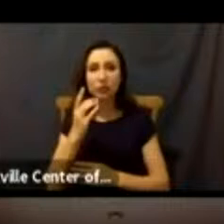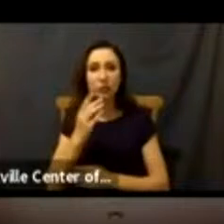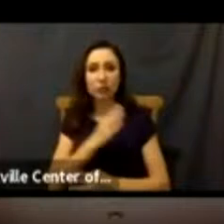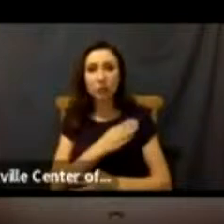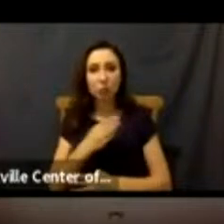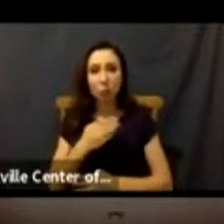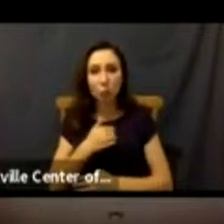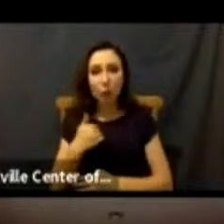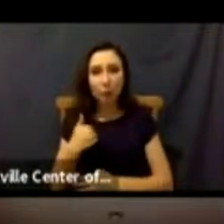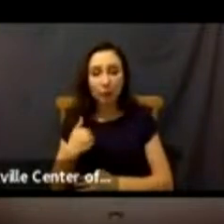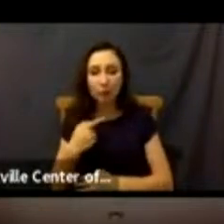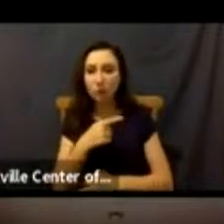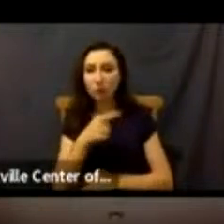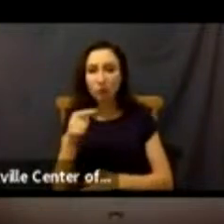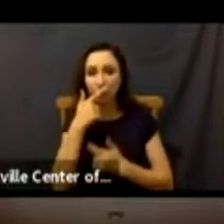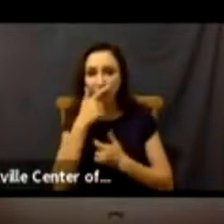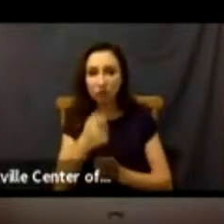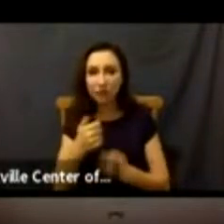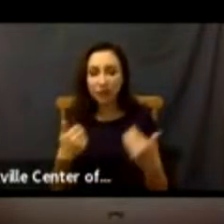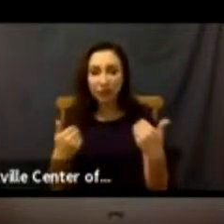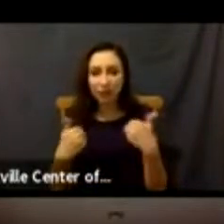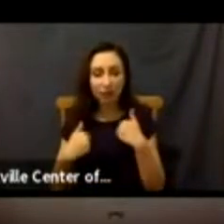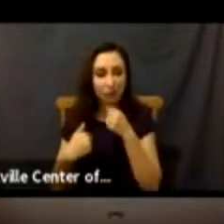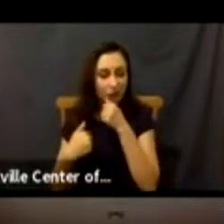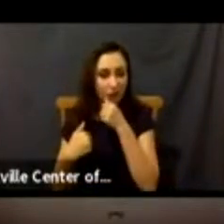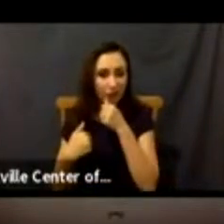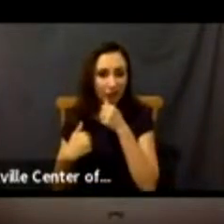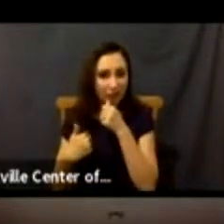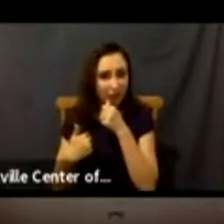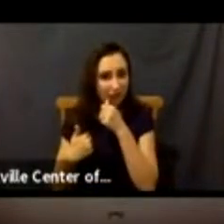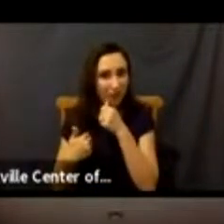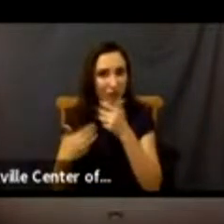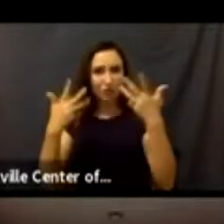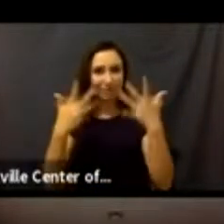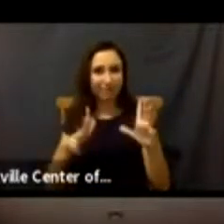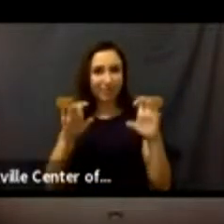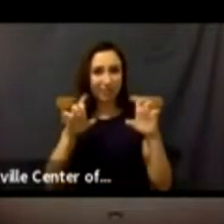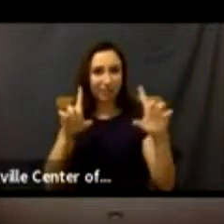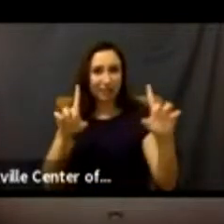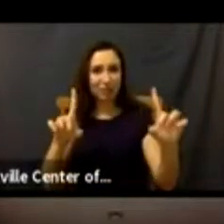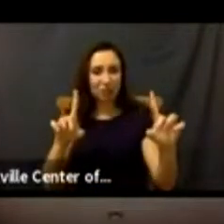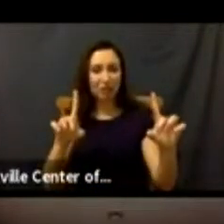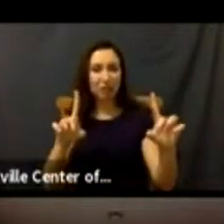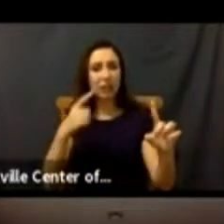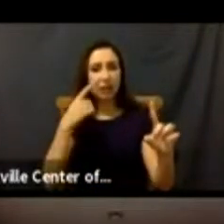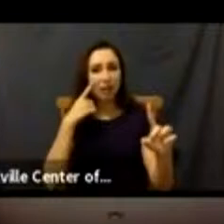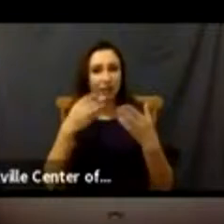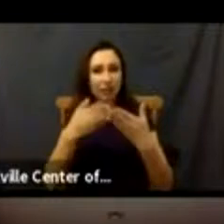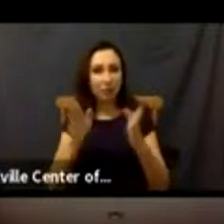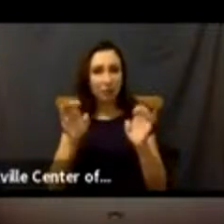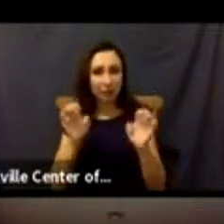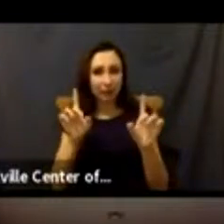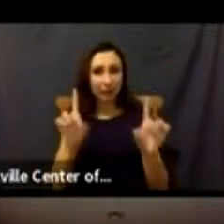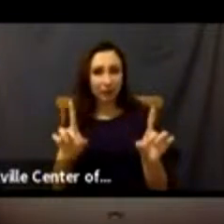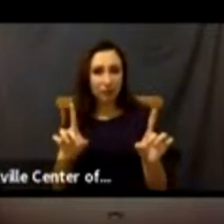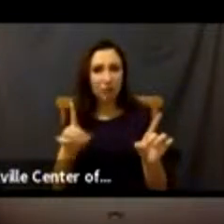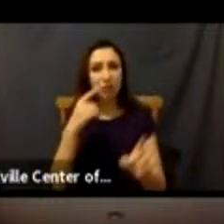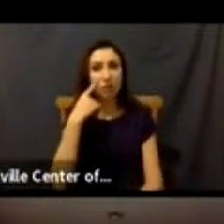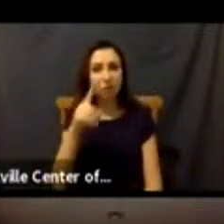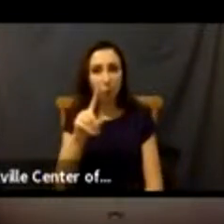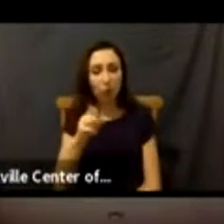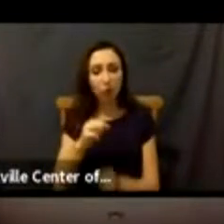would be interested in having to kind of complete our education and the public's education on the